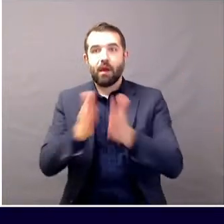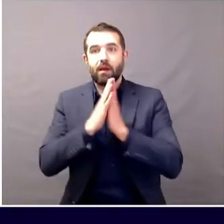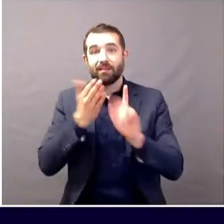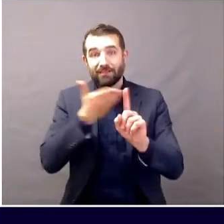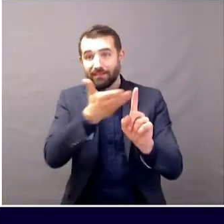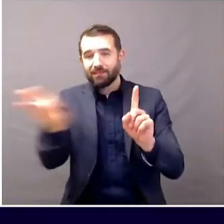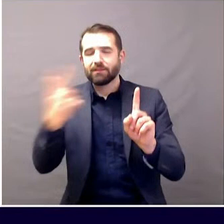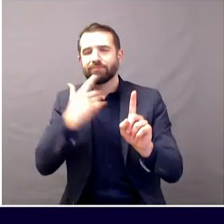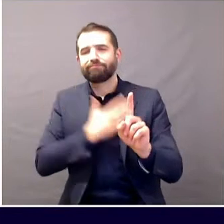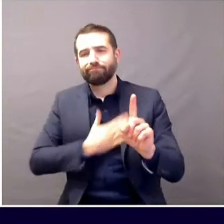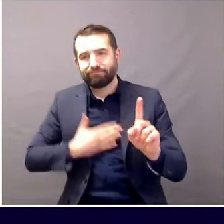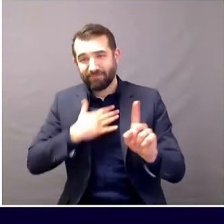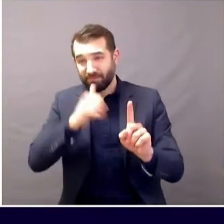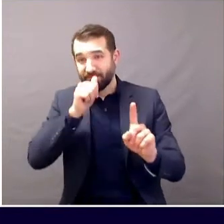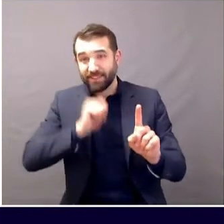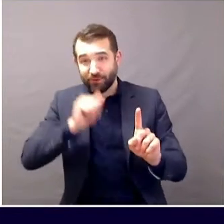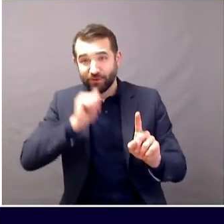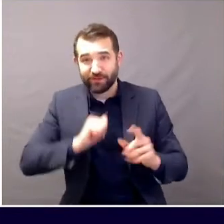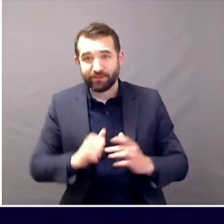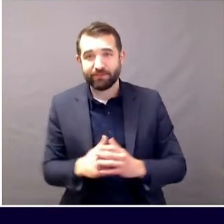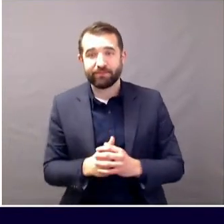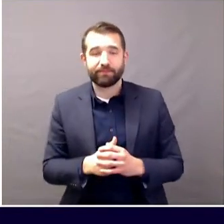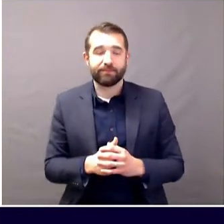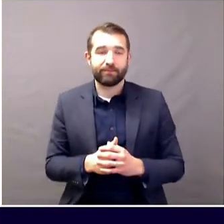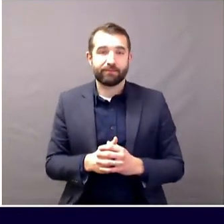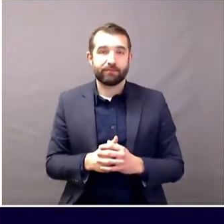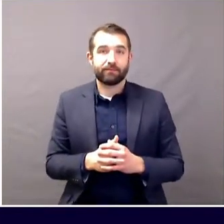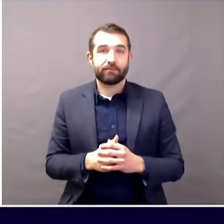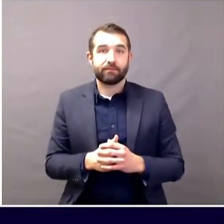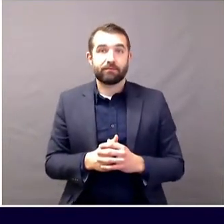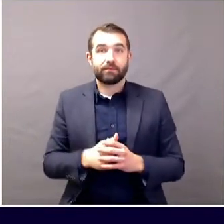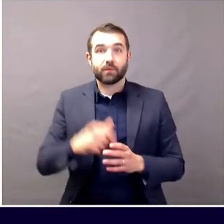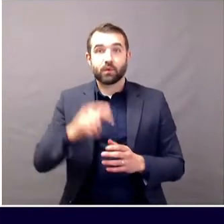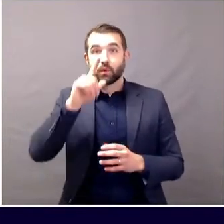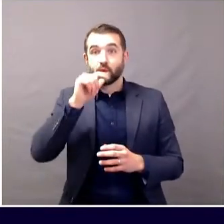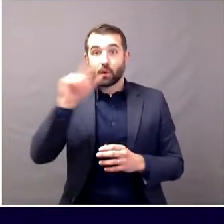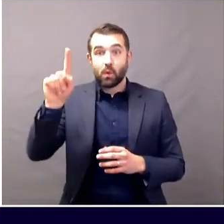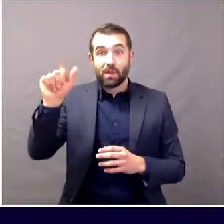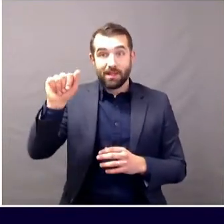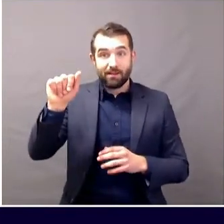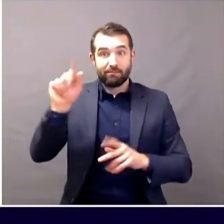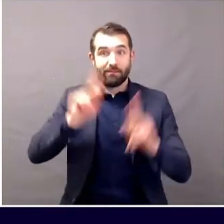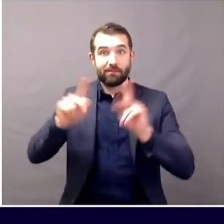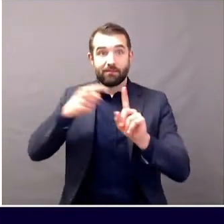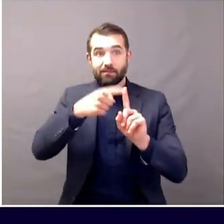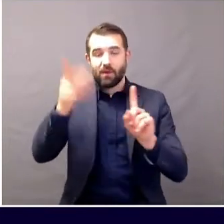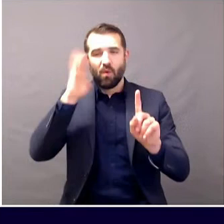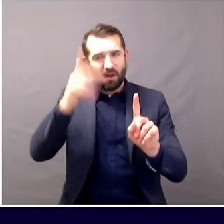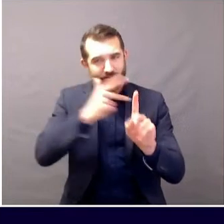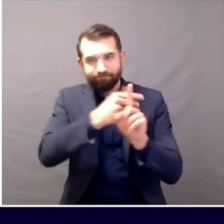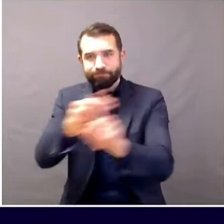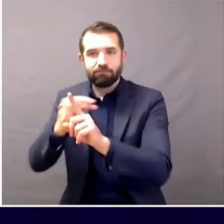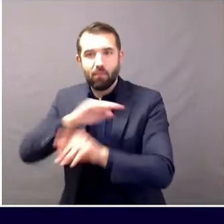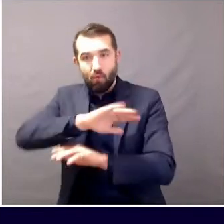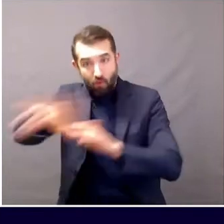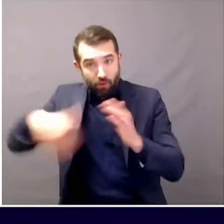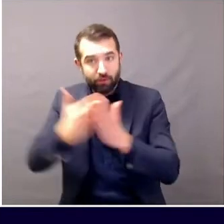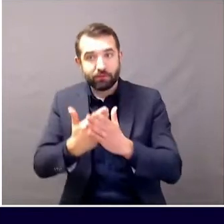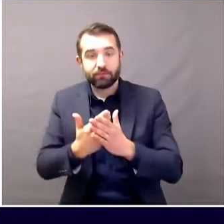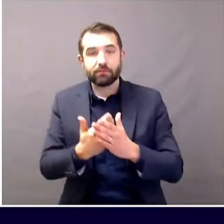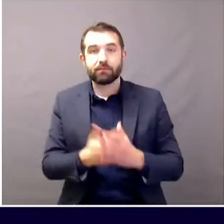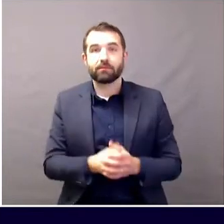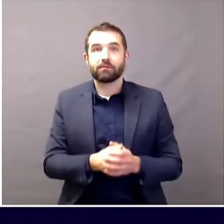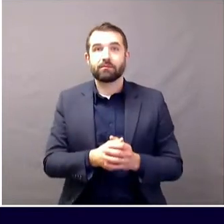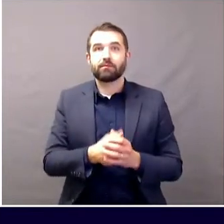Again, we will be vaccinating everyone in phase 1A. However, making sure we set up a system that works